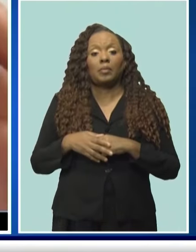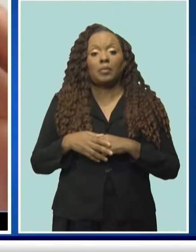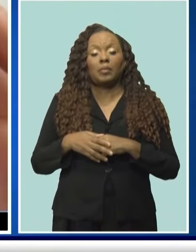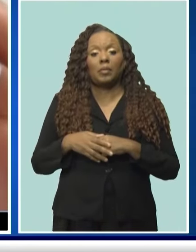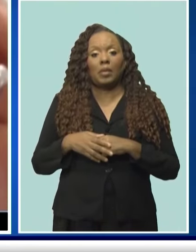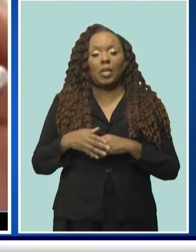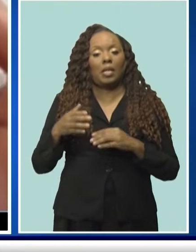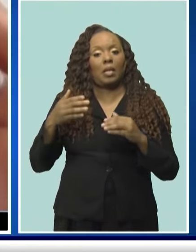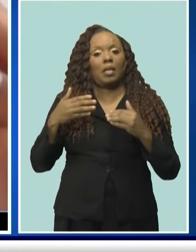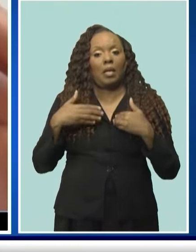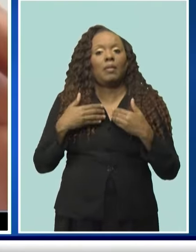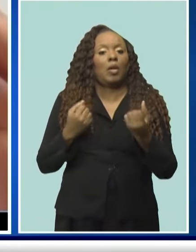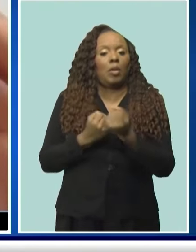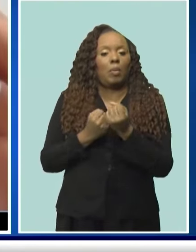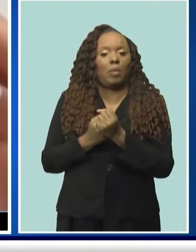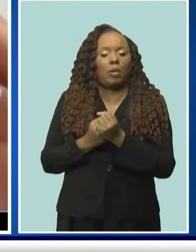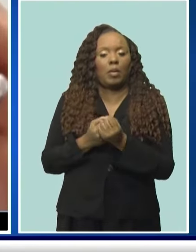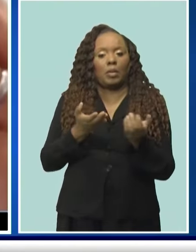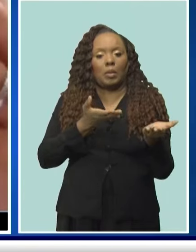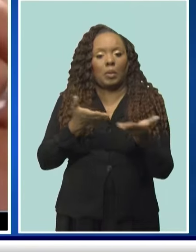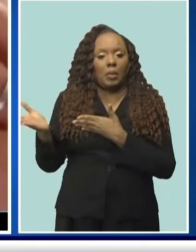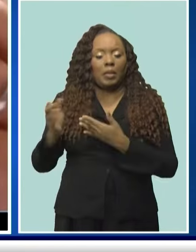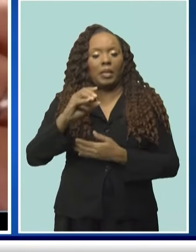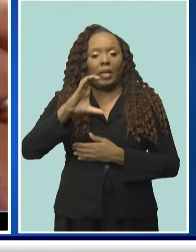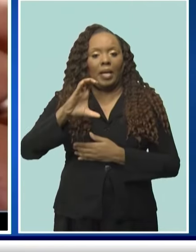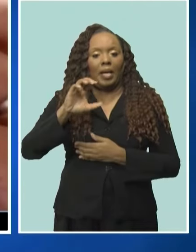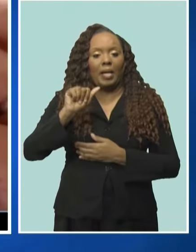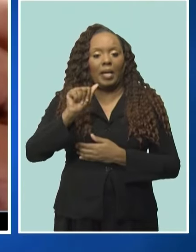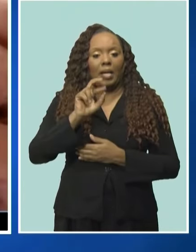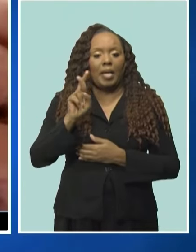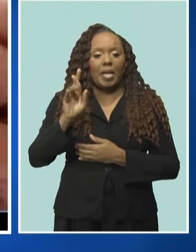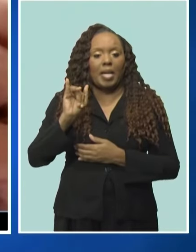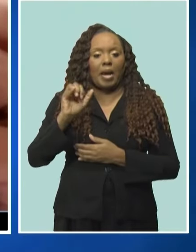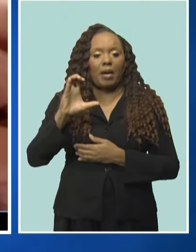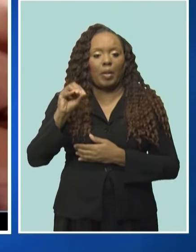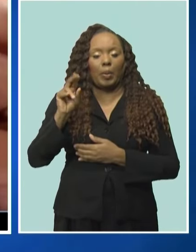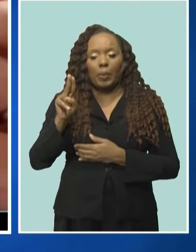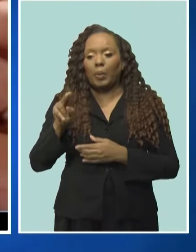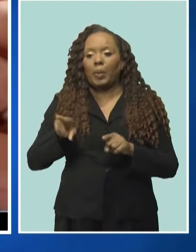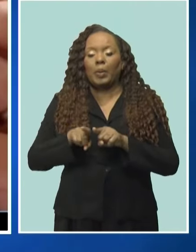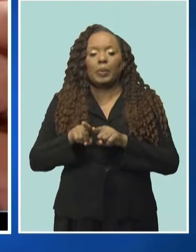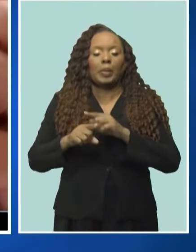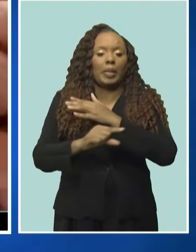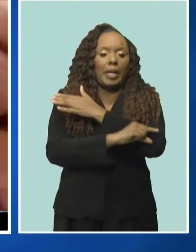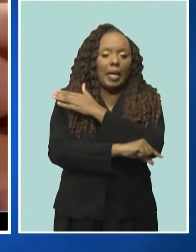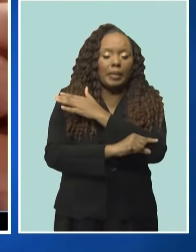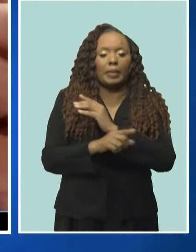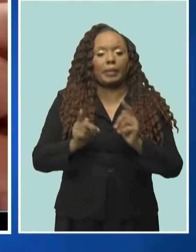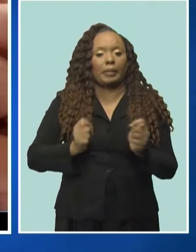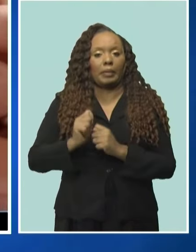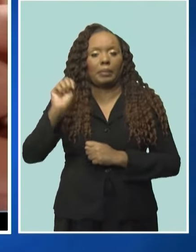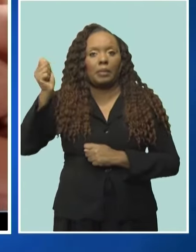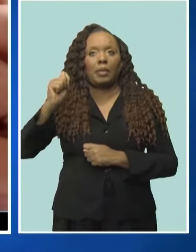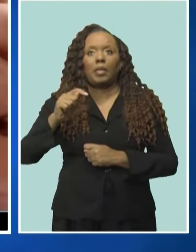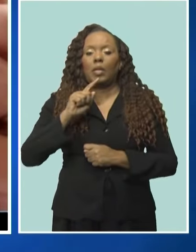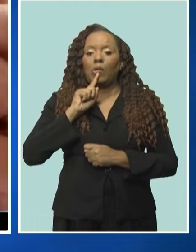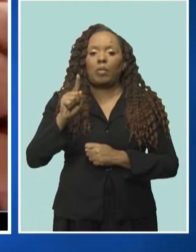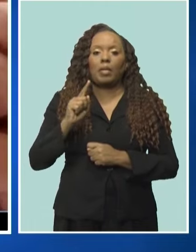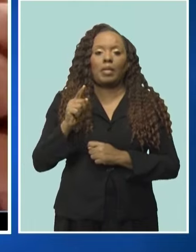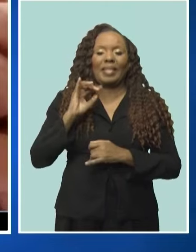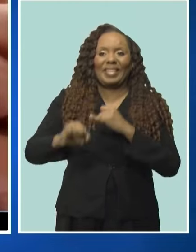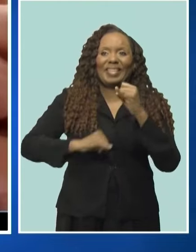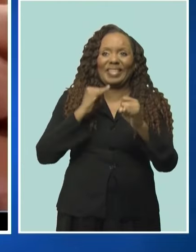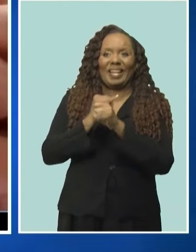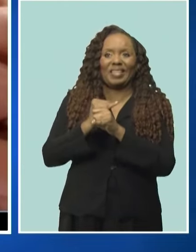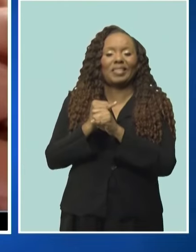Carriacou today. We had support also across the region from Guyana, Trinidad and Tobago. So it's really an international effort. The UN is